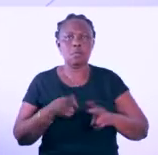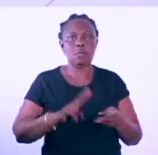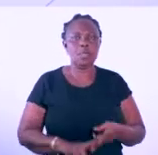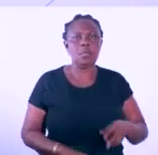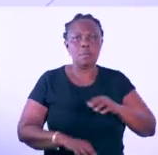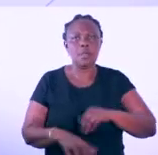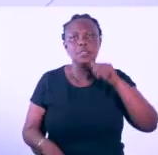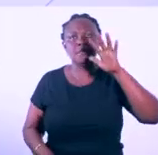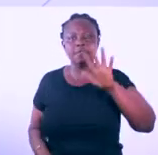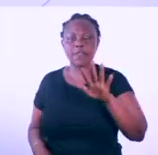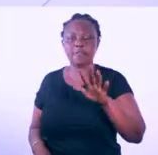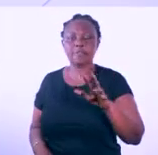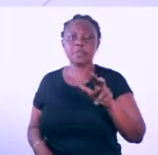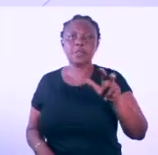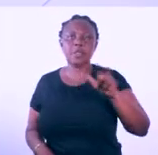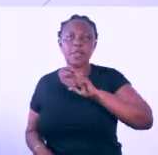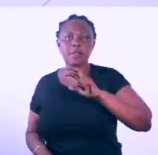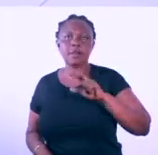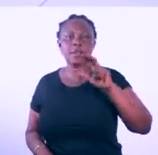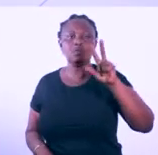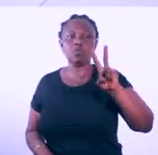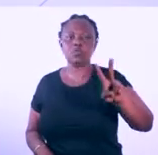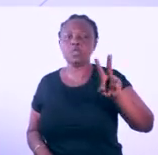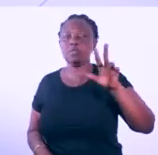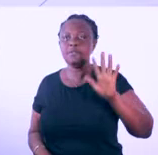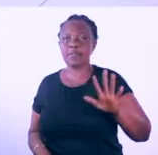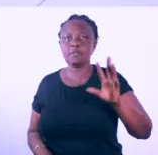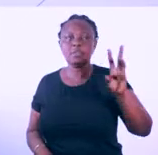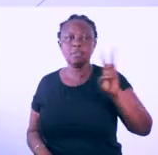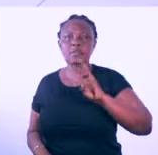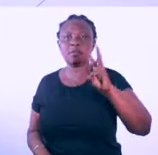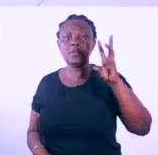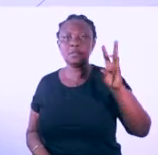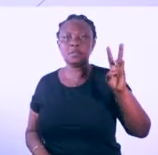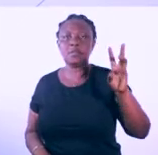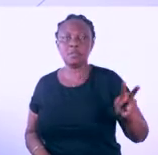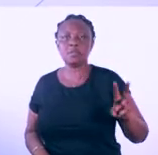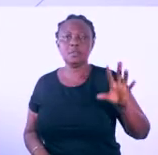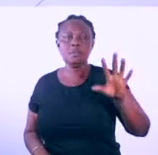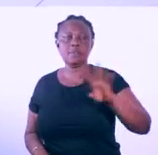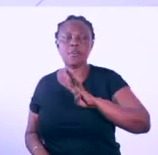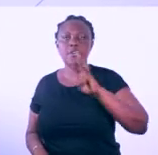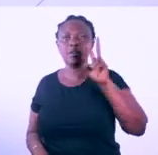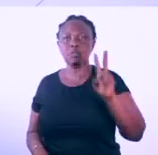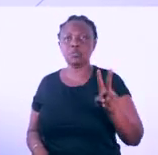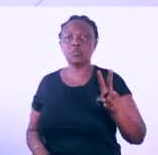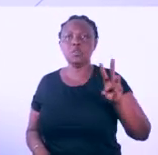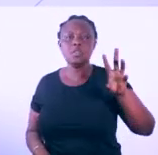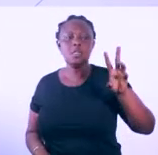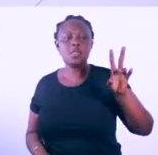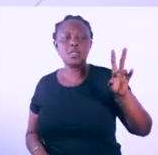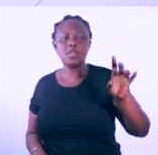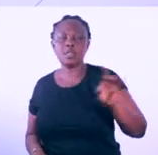number names. 325, 666, 402,